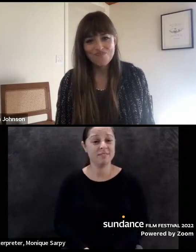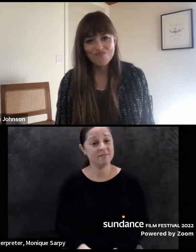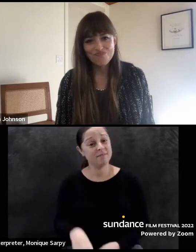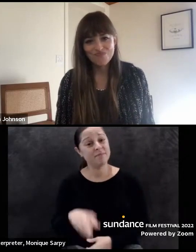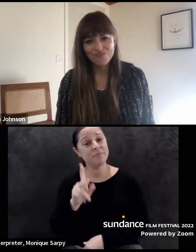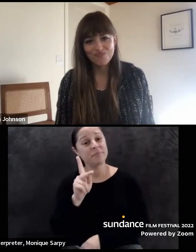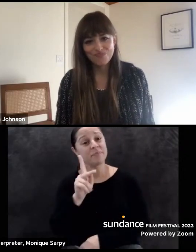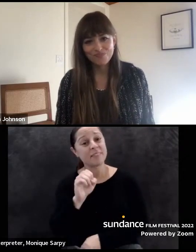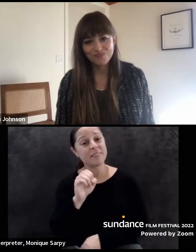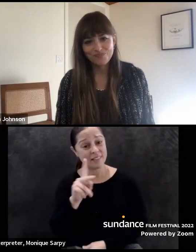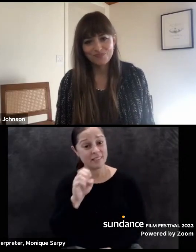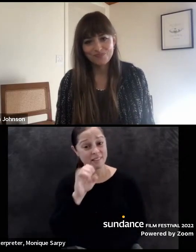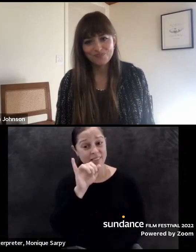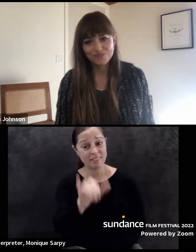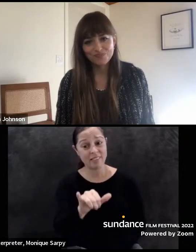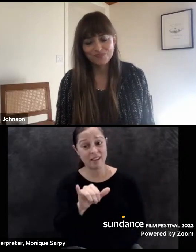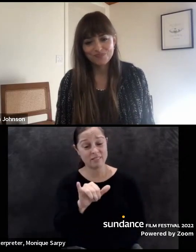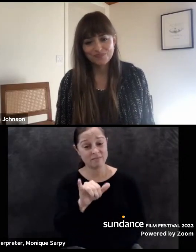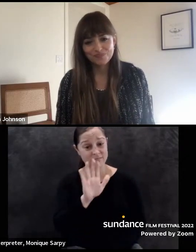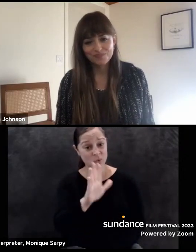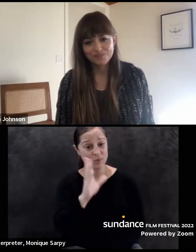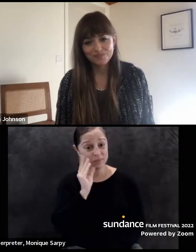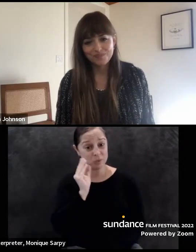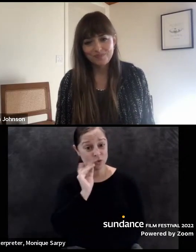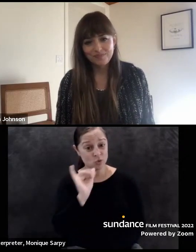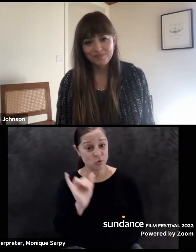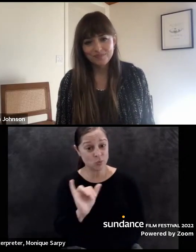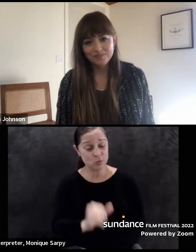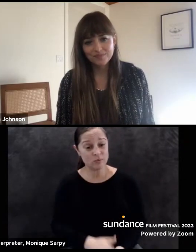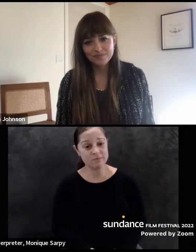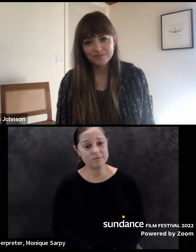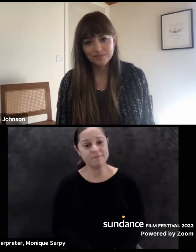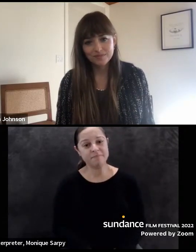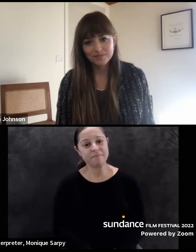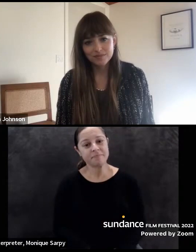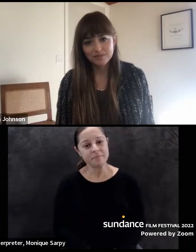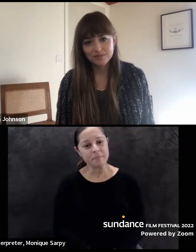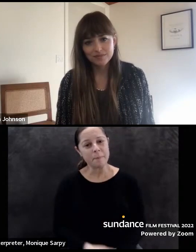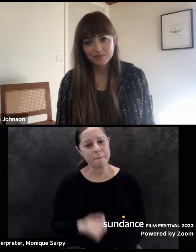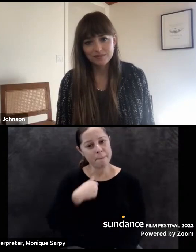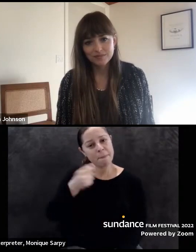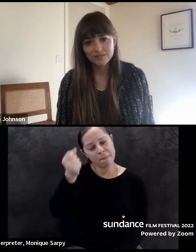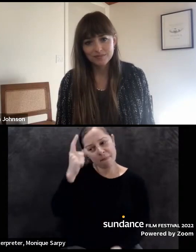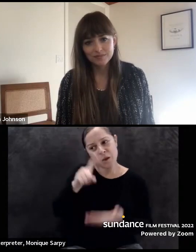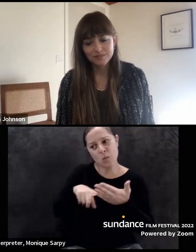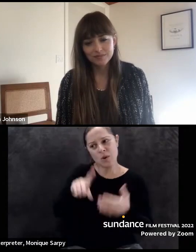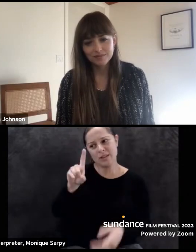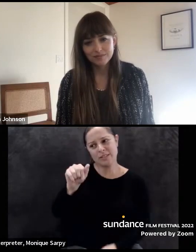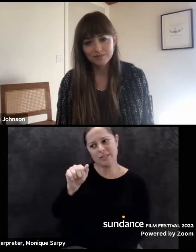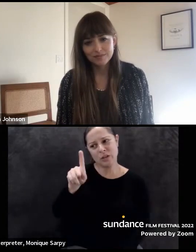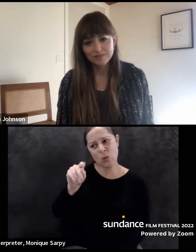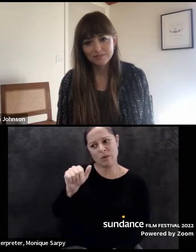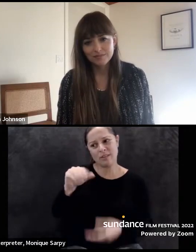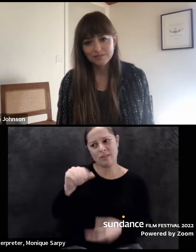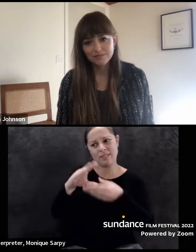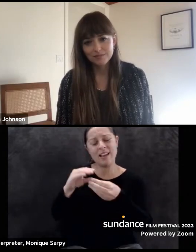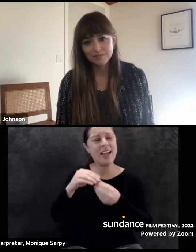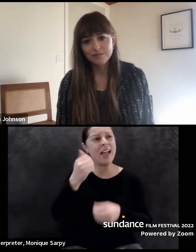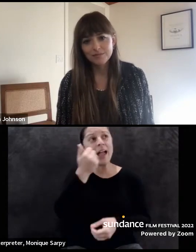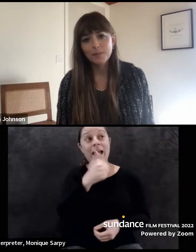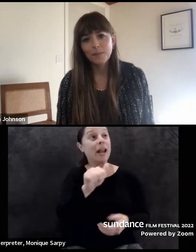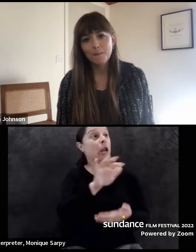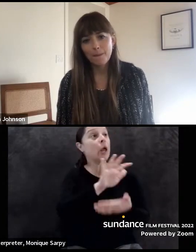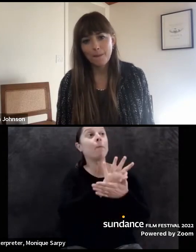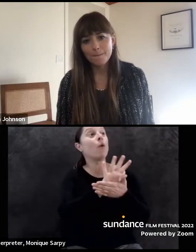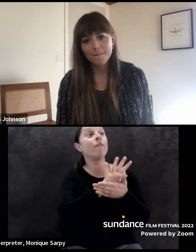Keke, has that been your experience too? I get what she's saying. When any movie you do, there's some level of something.